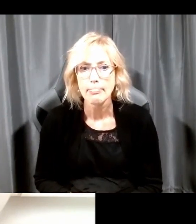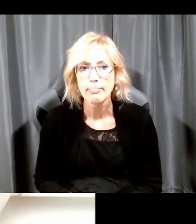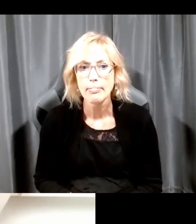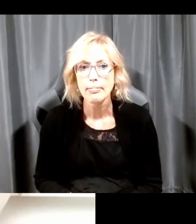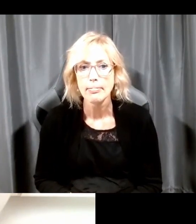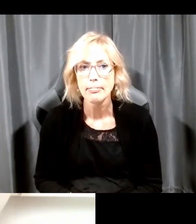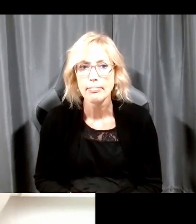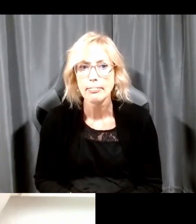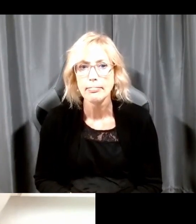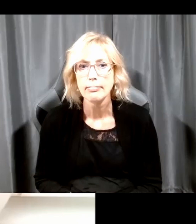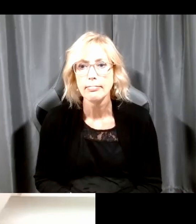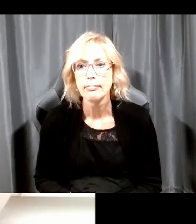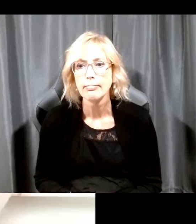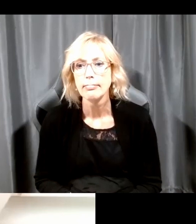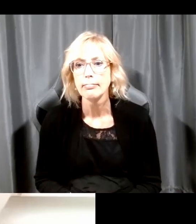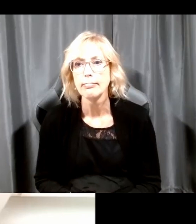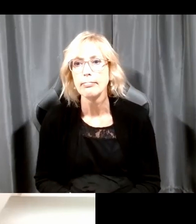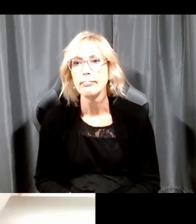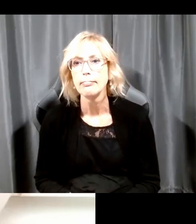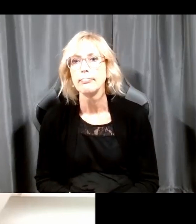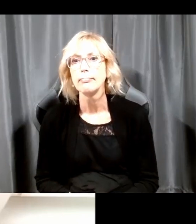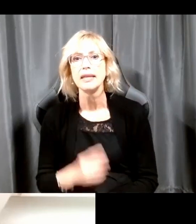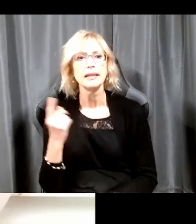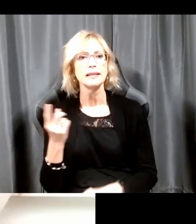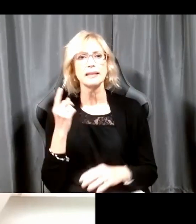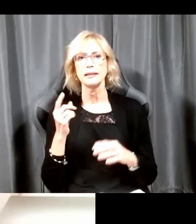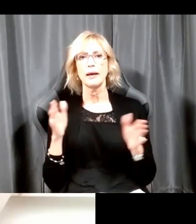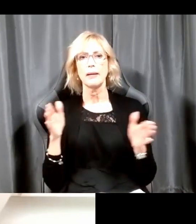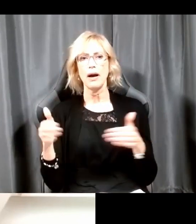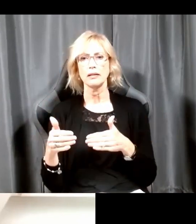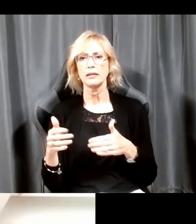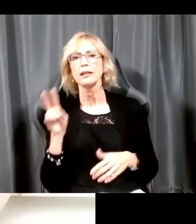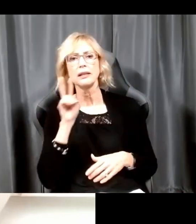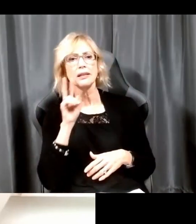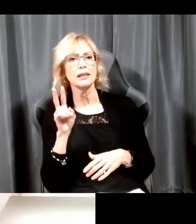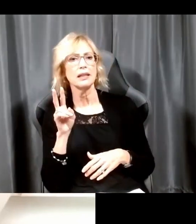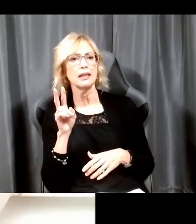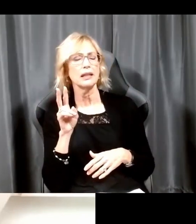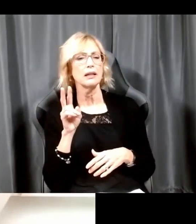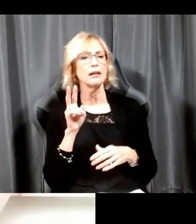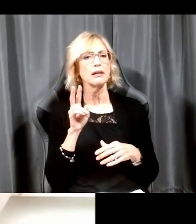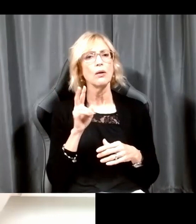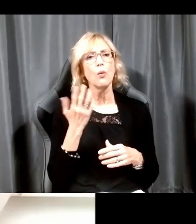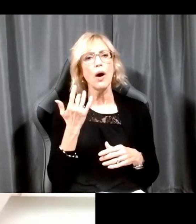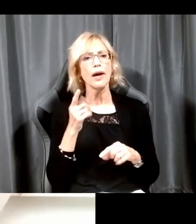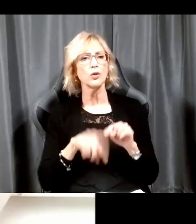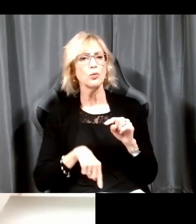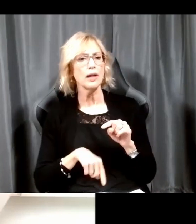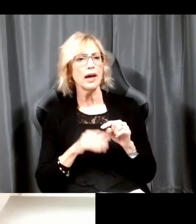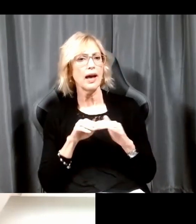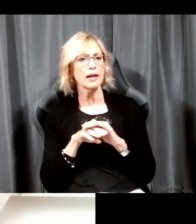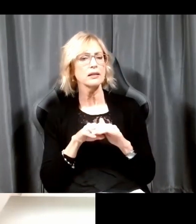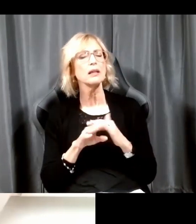access it. Oh. Well, let me go see if I can figure out why you can't access it. What message does it give